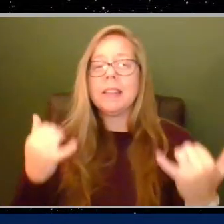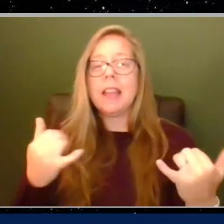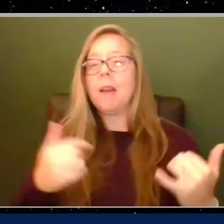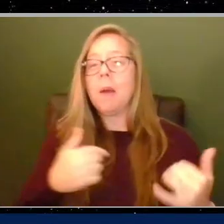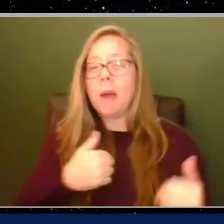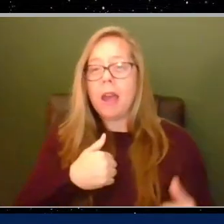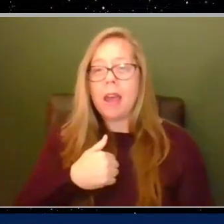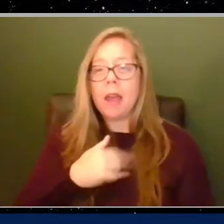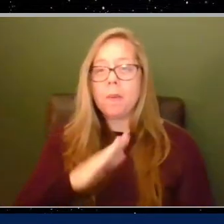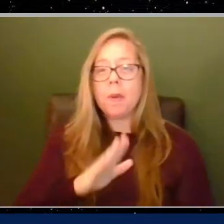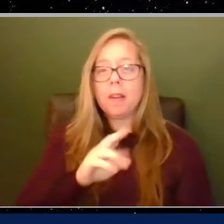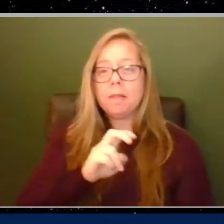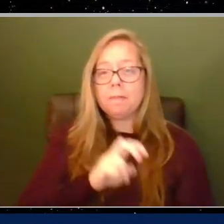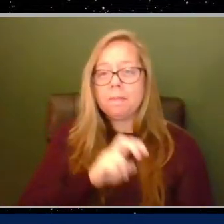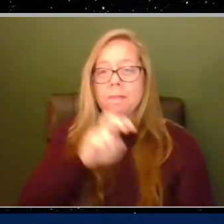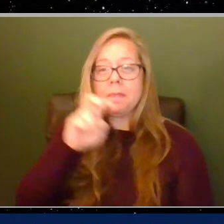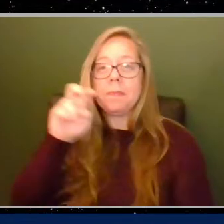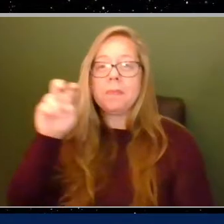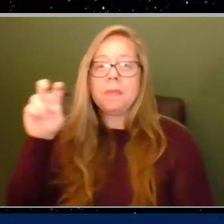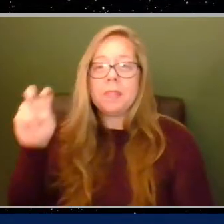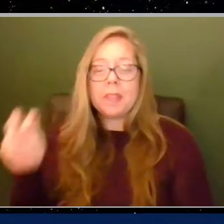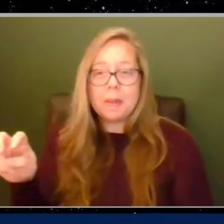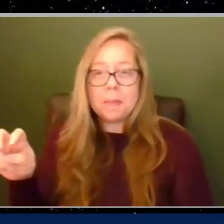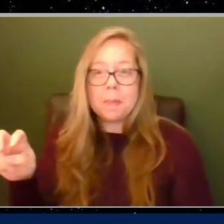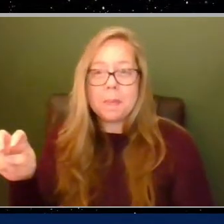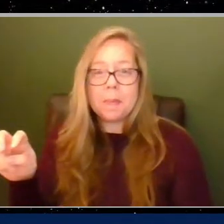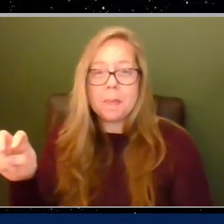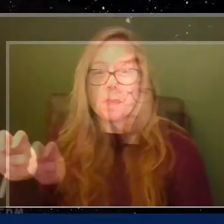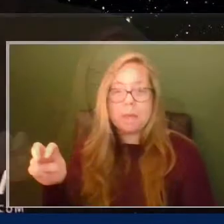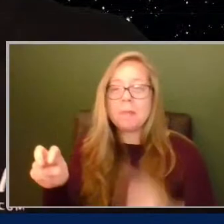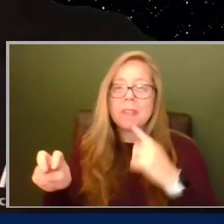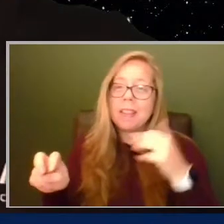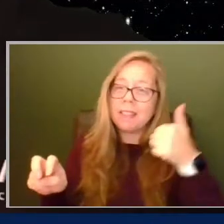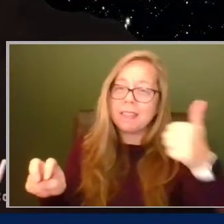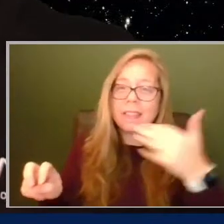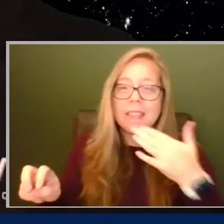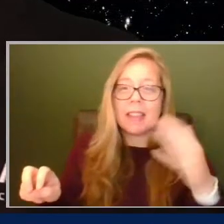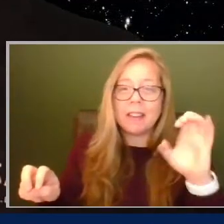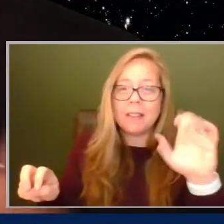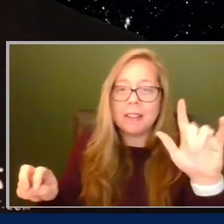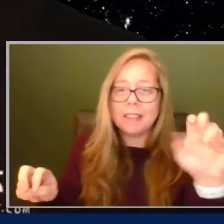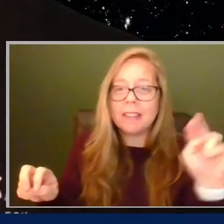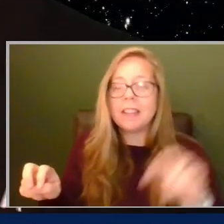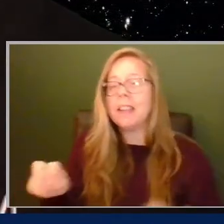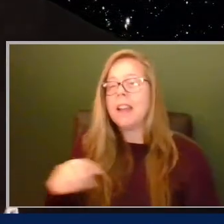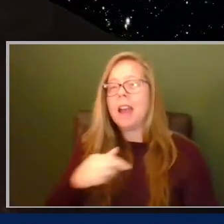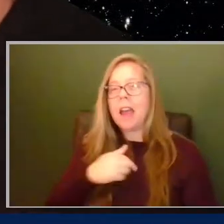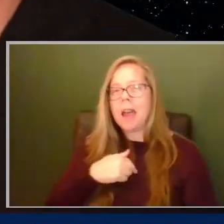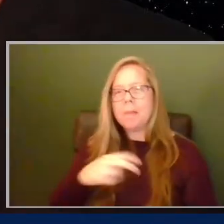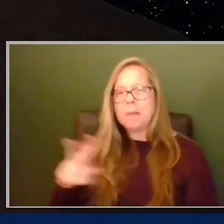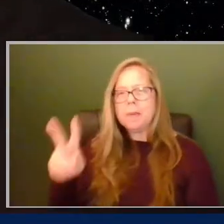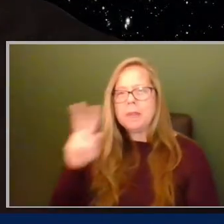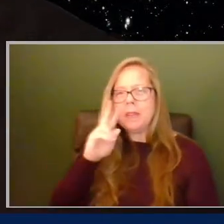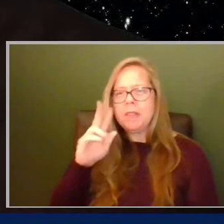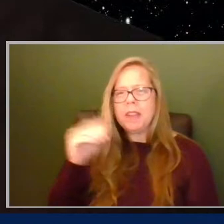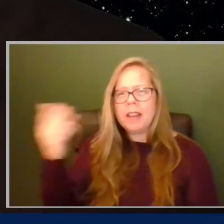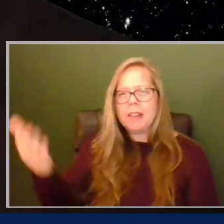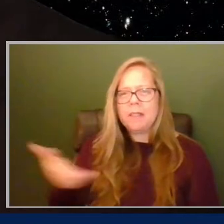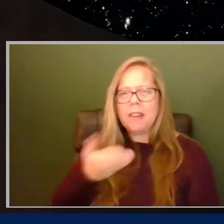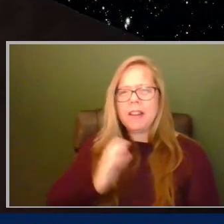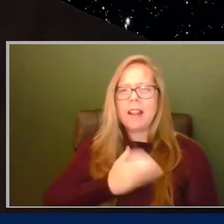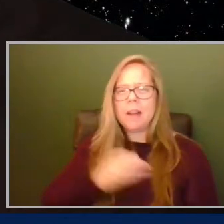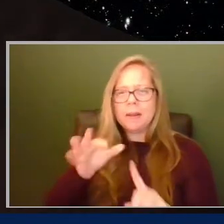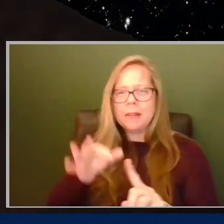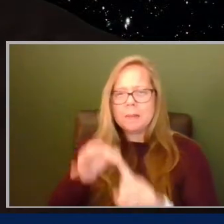over really quickly, and thanks again, Ellen. I'm going to see if we can't get our special guests here for